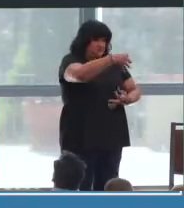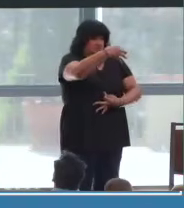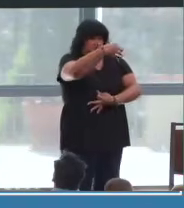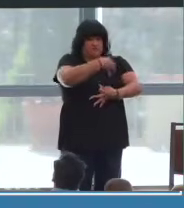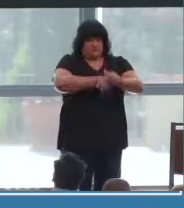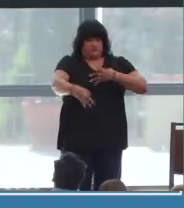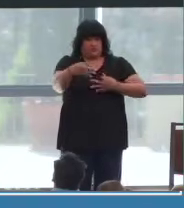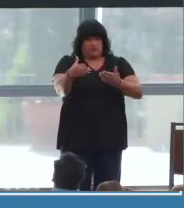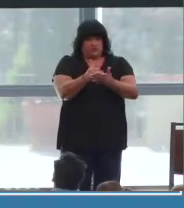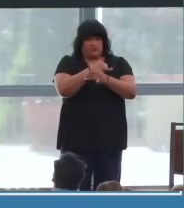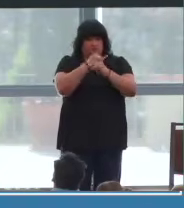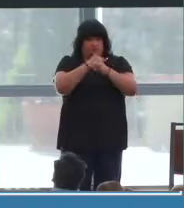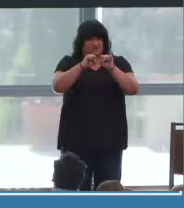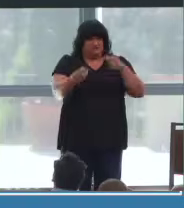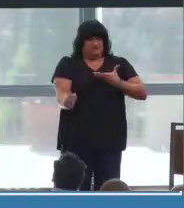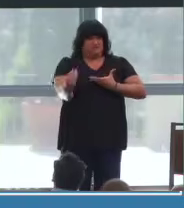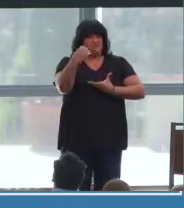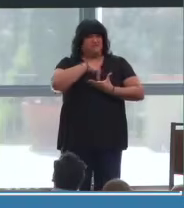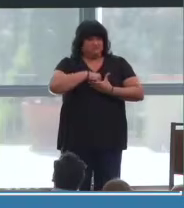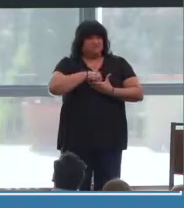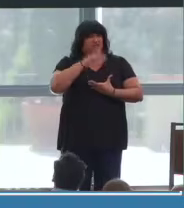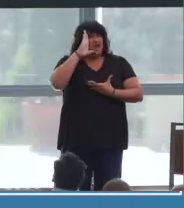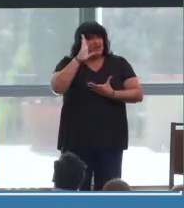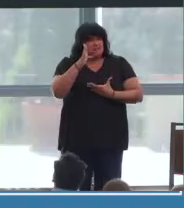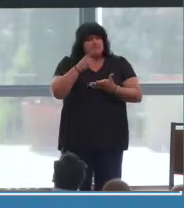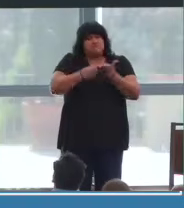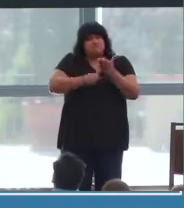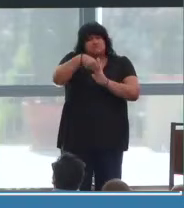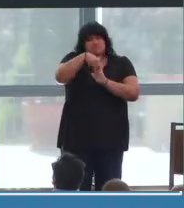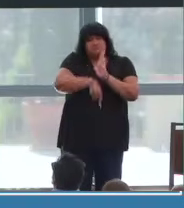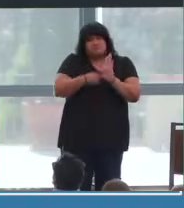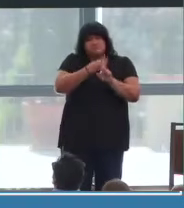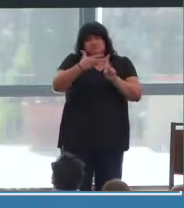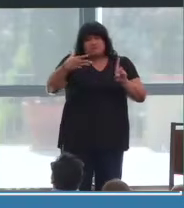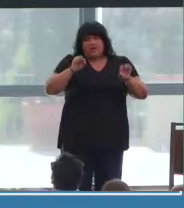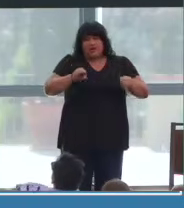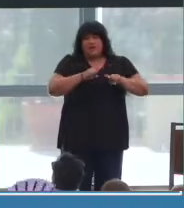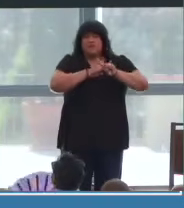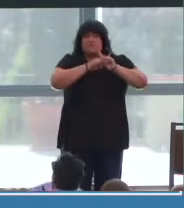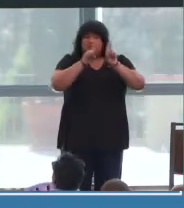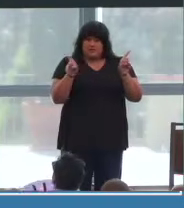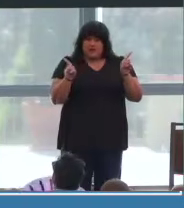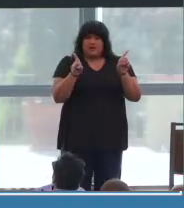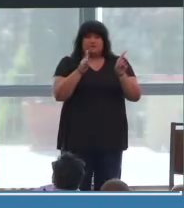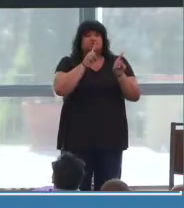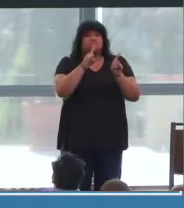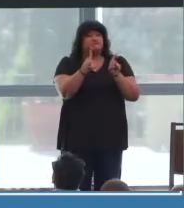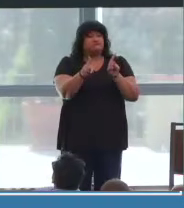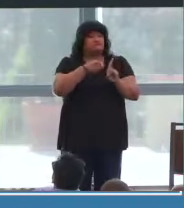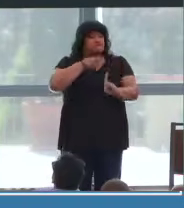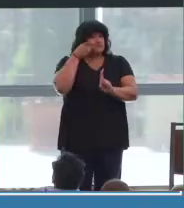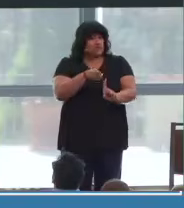new immune system. I'm not going to go through it in detail, but suffice it to say that at